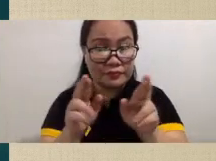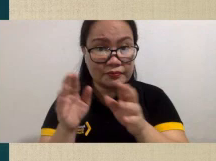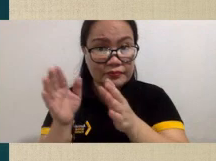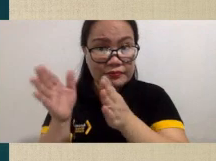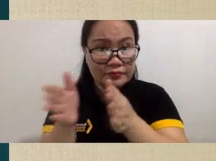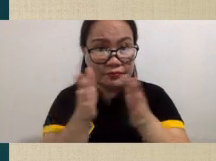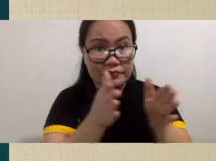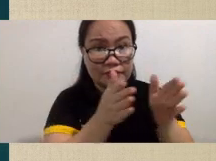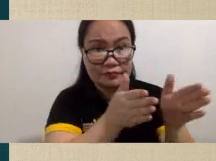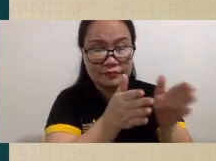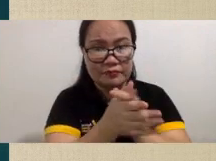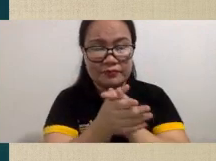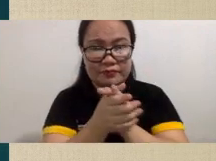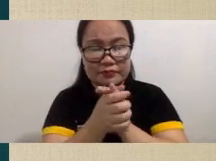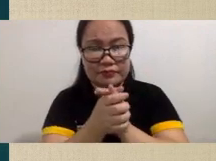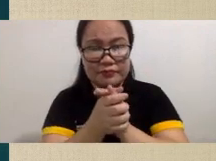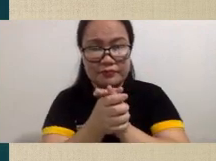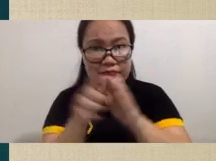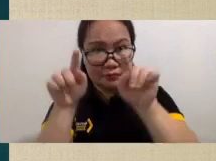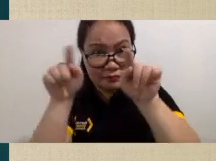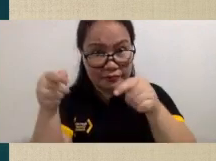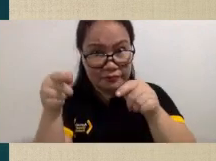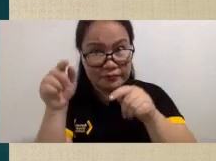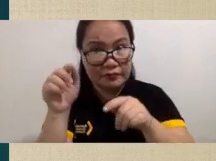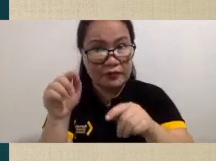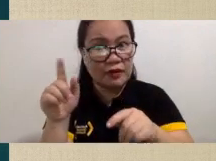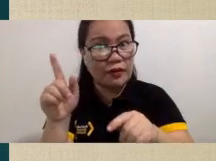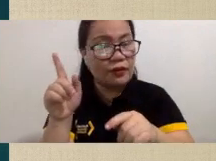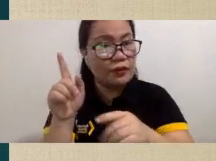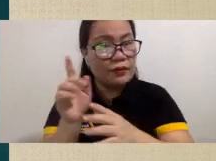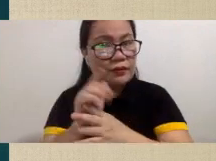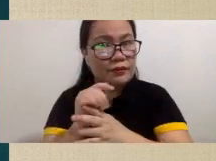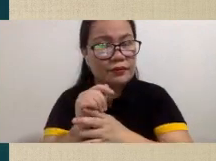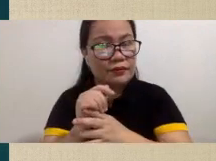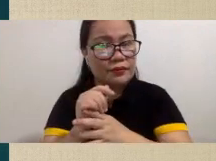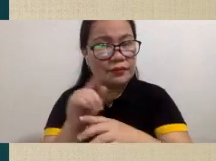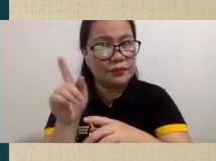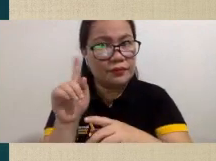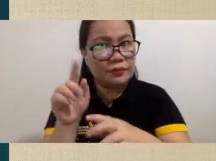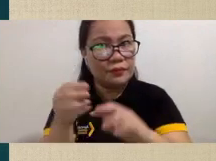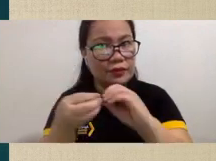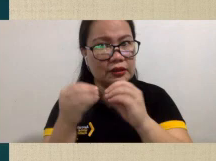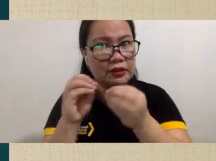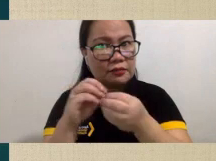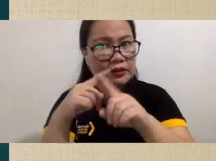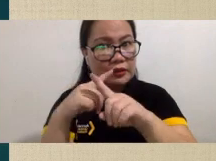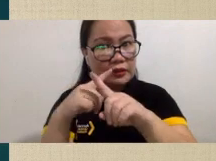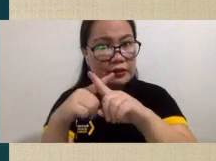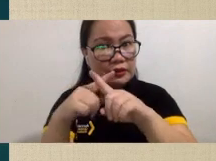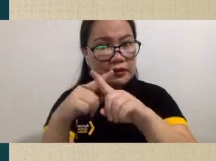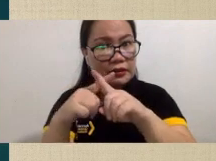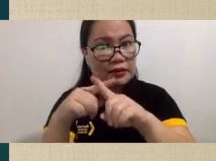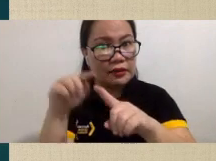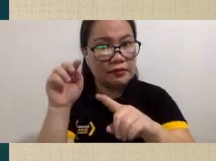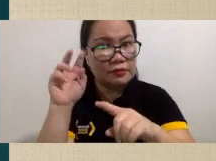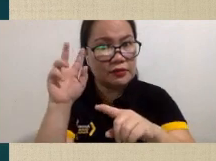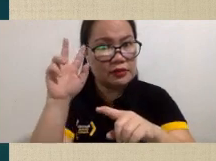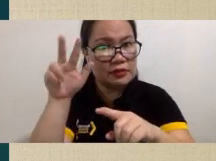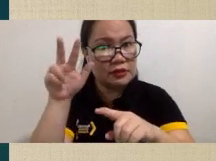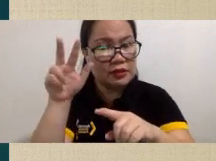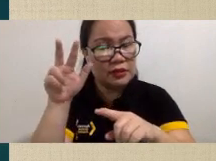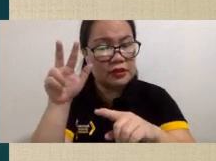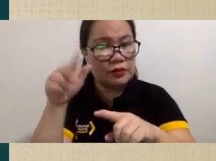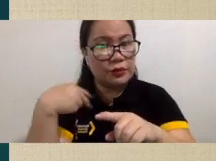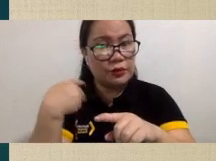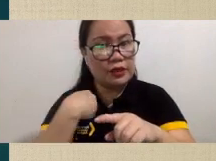na natin yung pattern. Okay, so, ano yung number na kapag tinimes mo ng 3 beses by